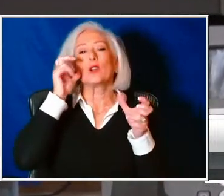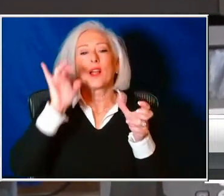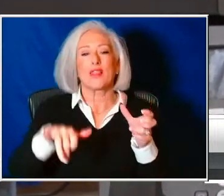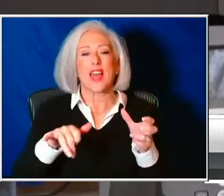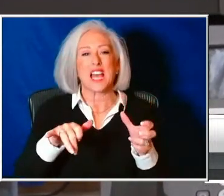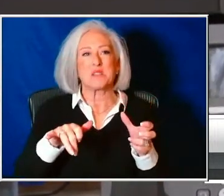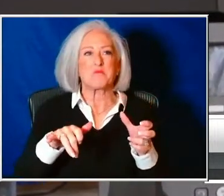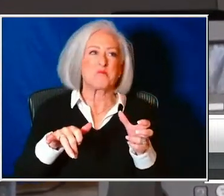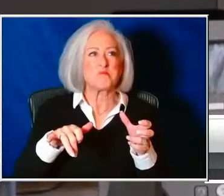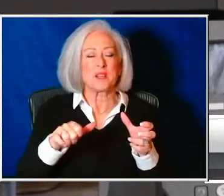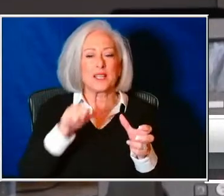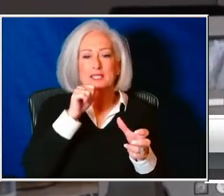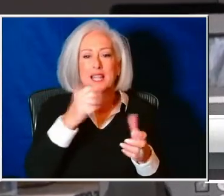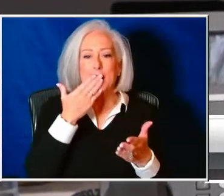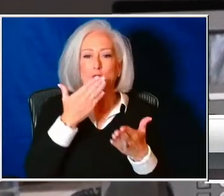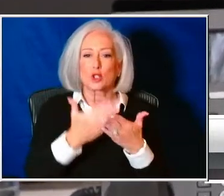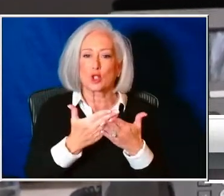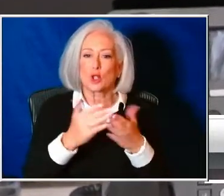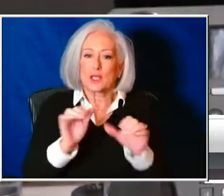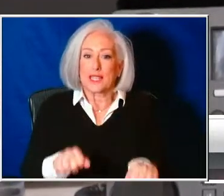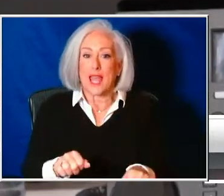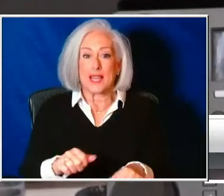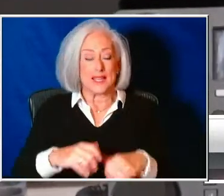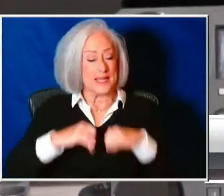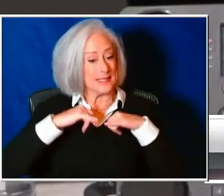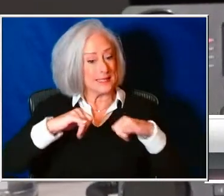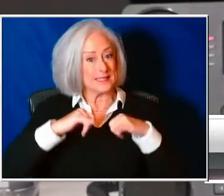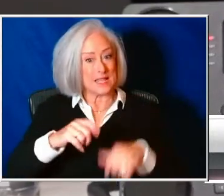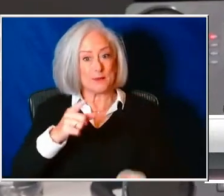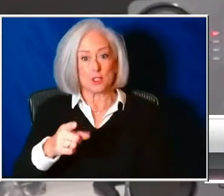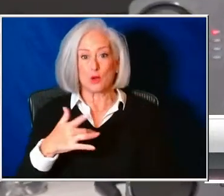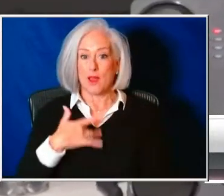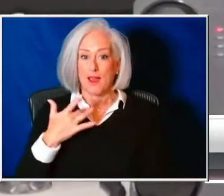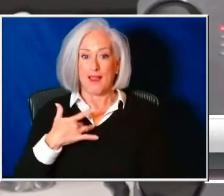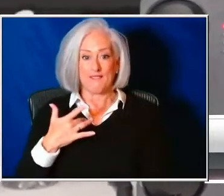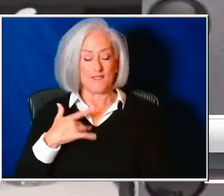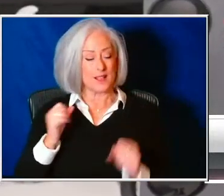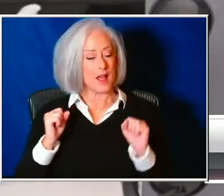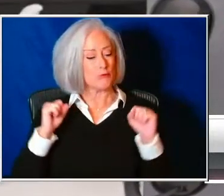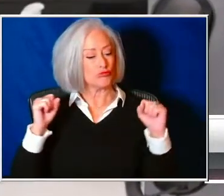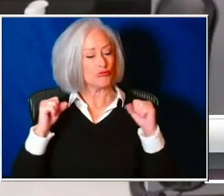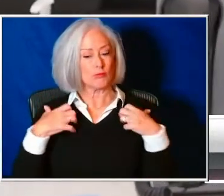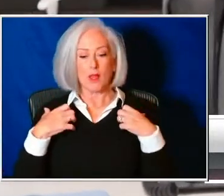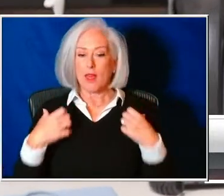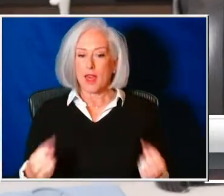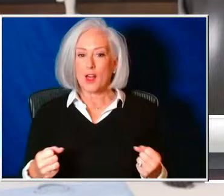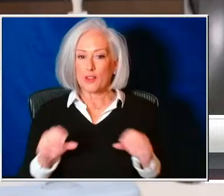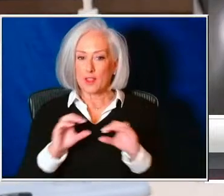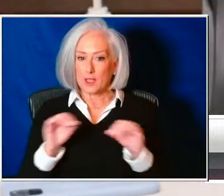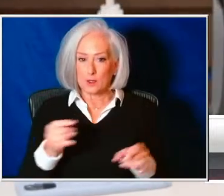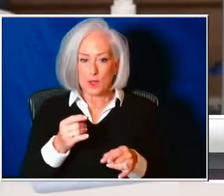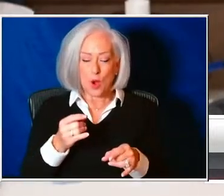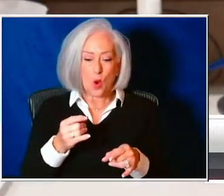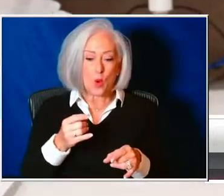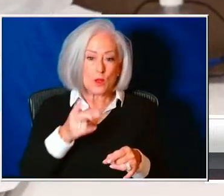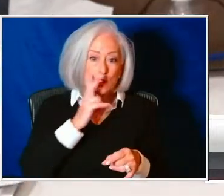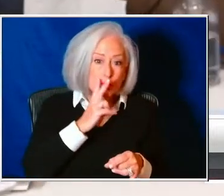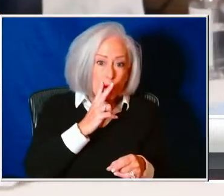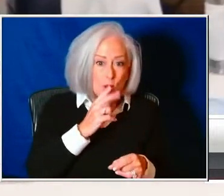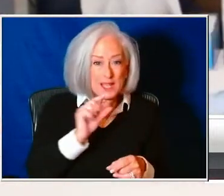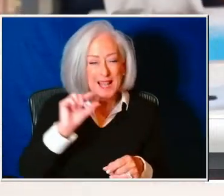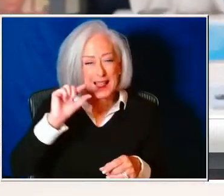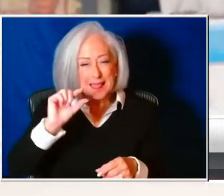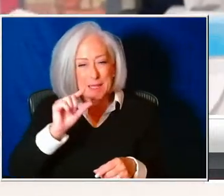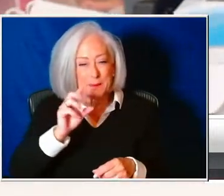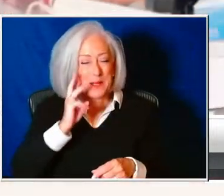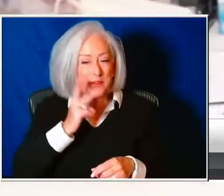as they could be, even though I'm like you, Jess. I think I'm fit, I'm healthy, don't smoke, drink just a tiny bit on the weekends, maybe have a glass of